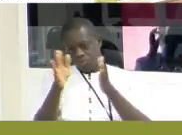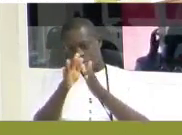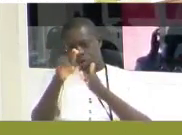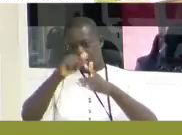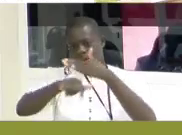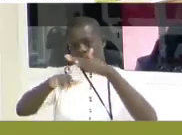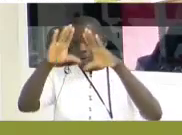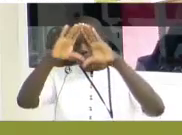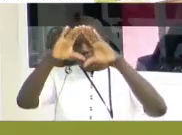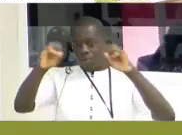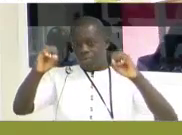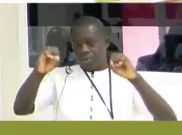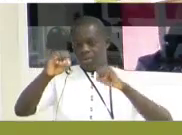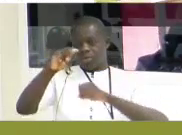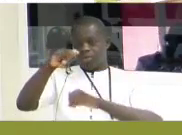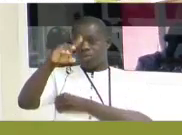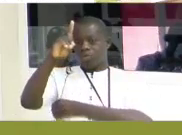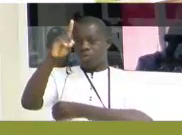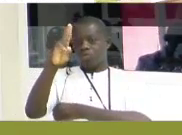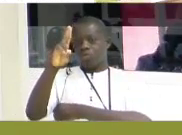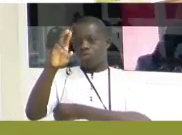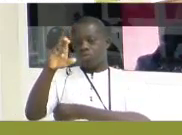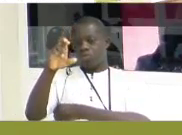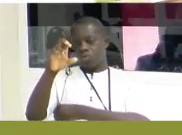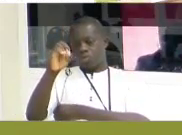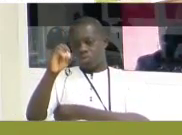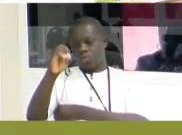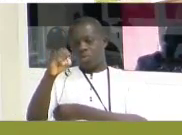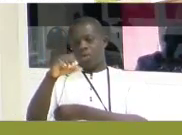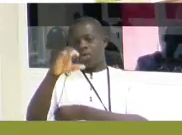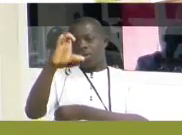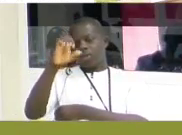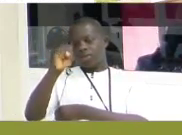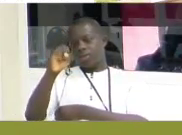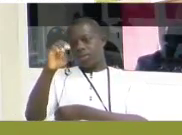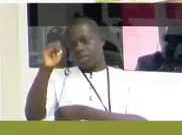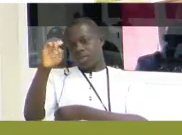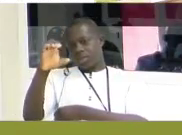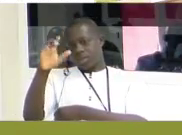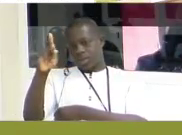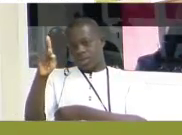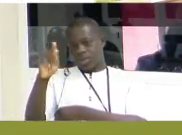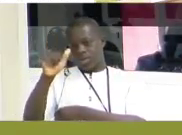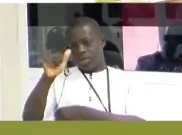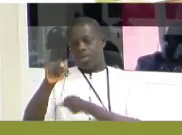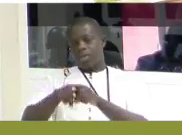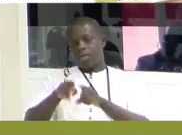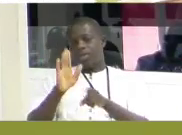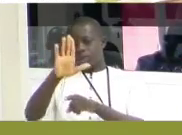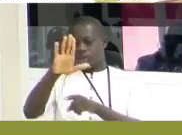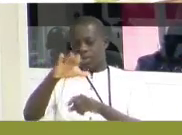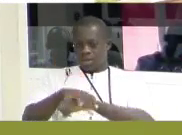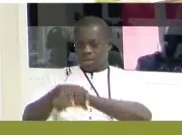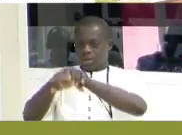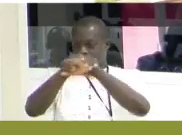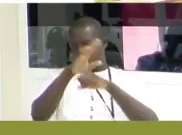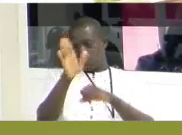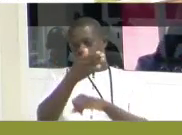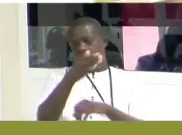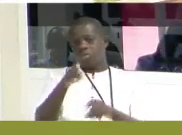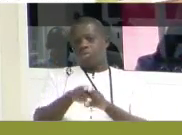of Nuru Seka, who was Director of Operations at the time. You were later moved into Babukar Jeng's office. And then you waited the whole